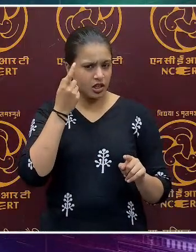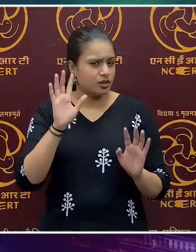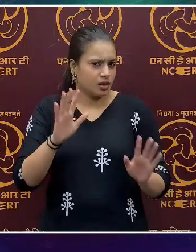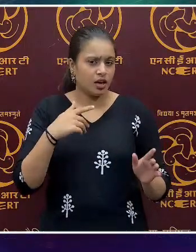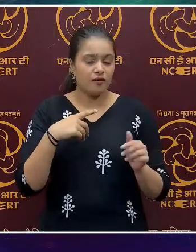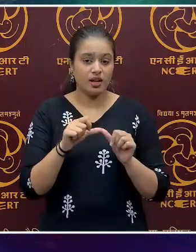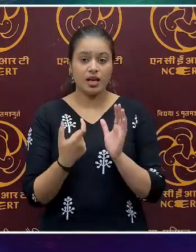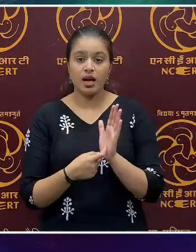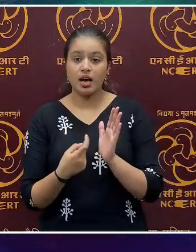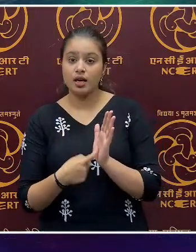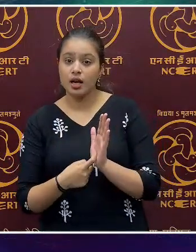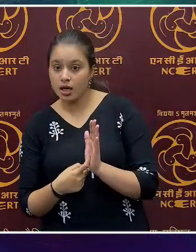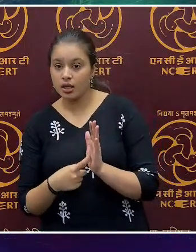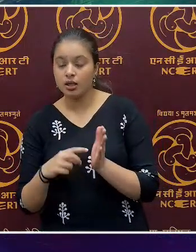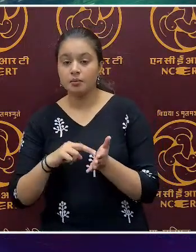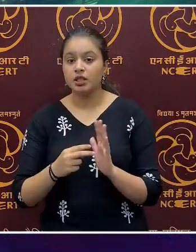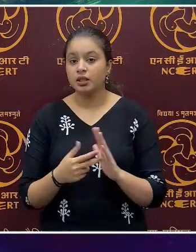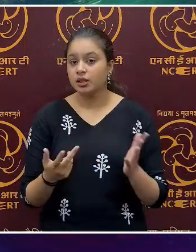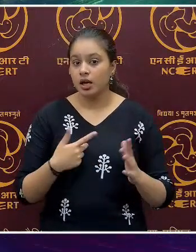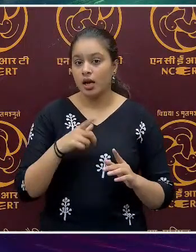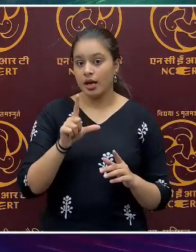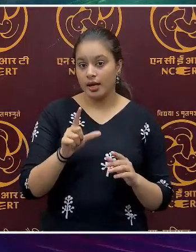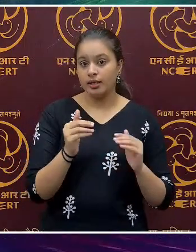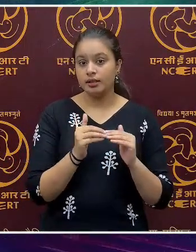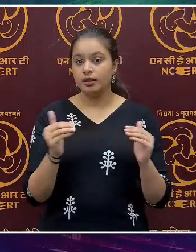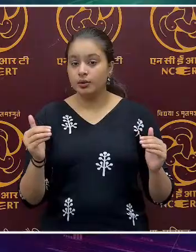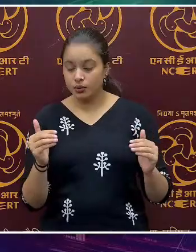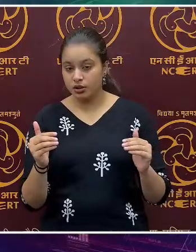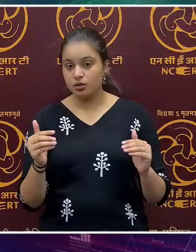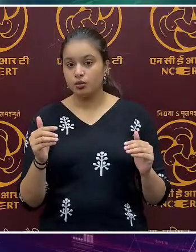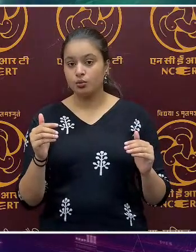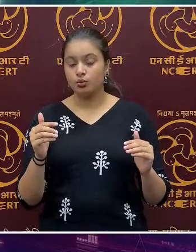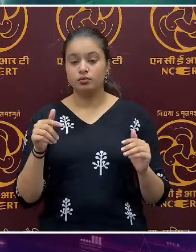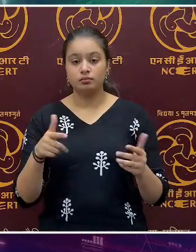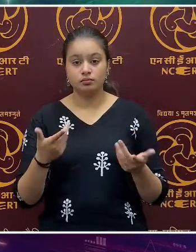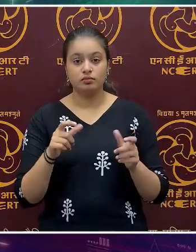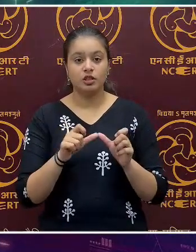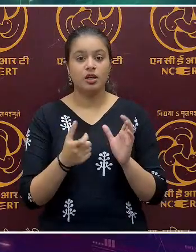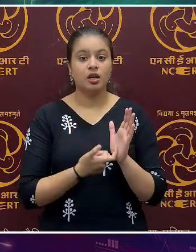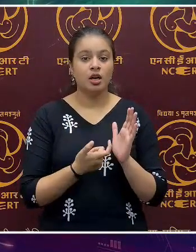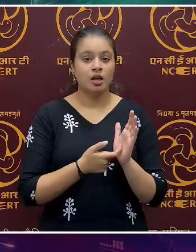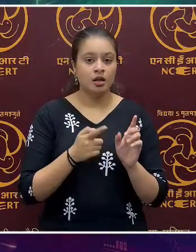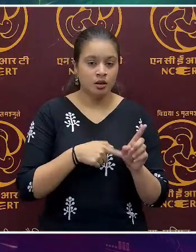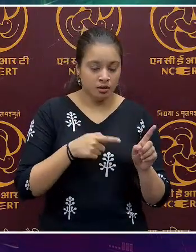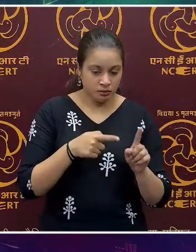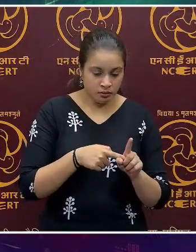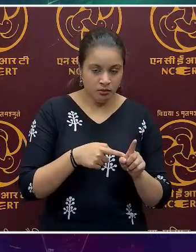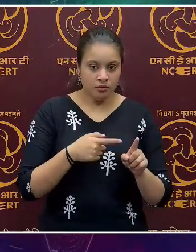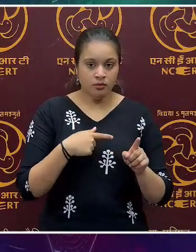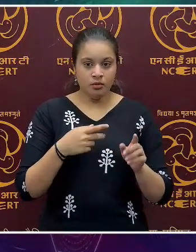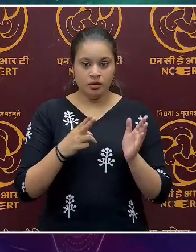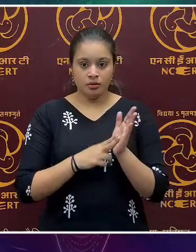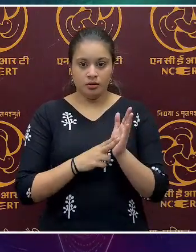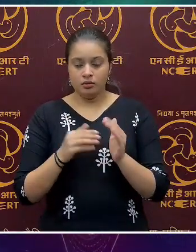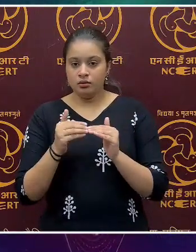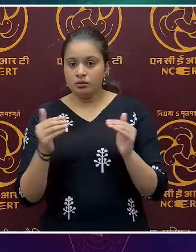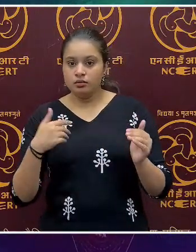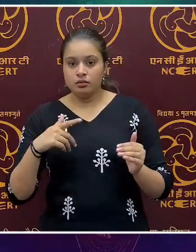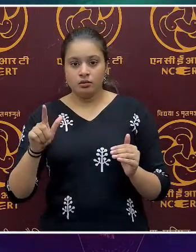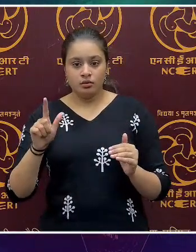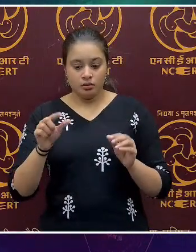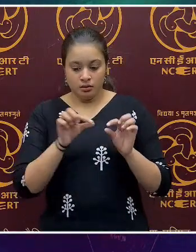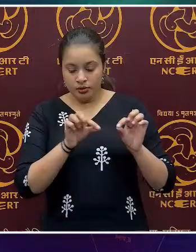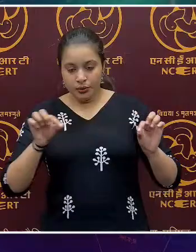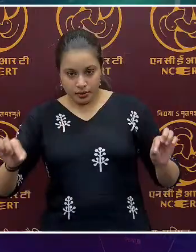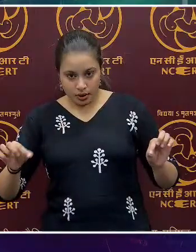means, what is n equal to len means. Here you can see ARR is the array initialization, n equal to length array.